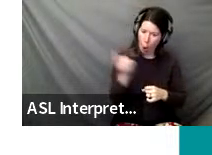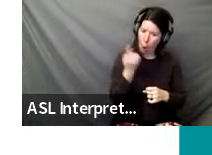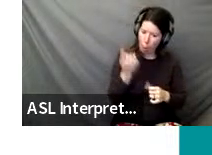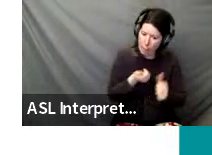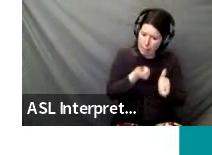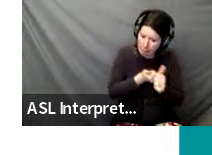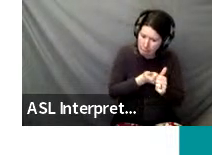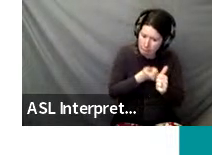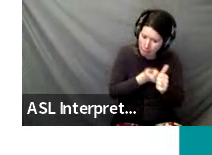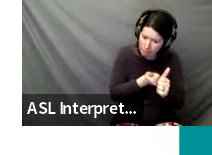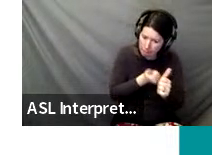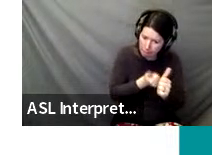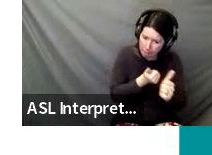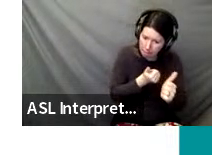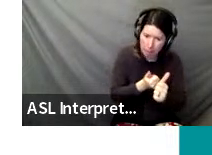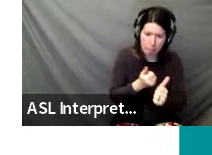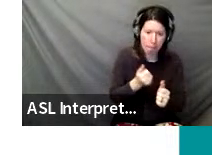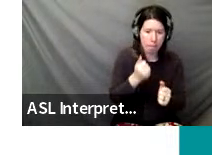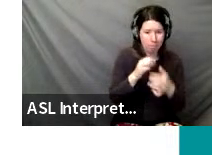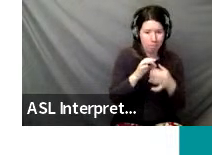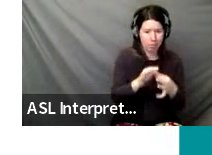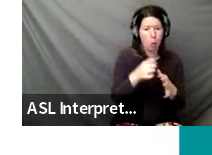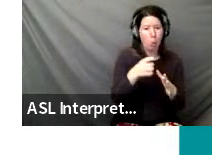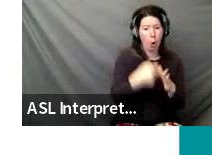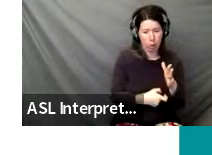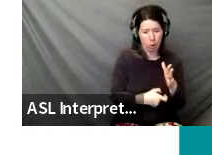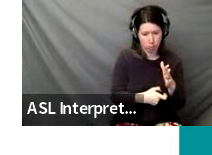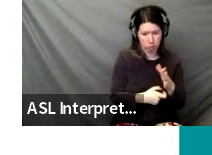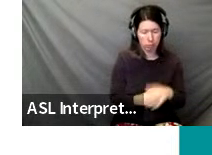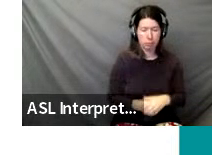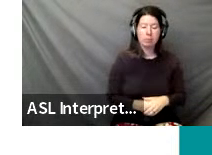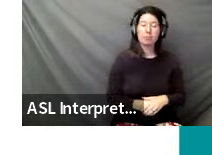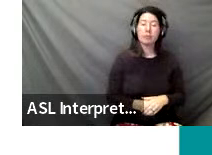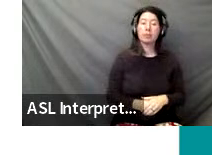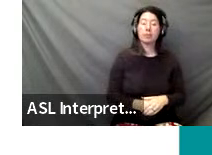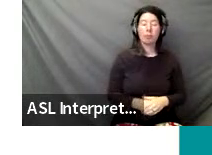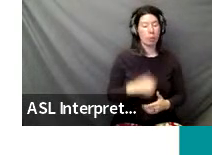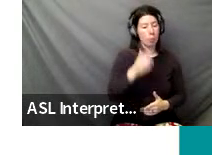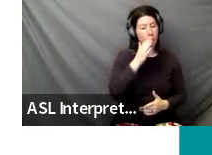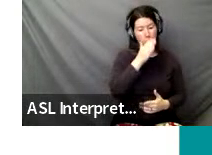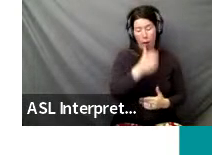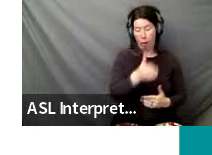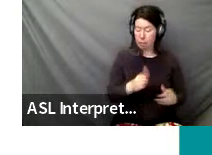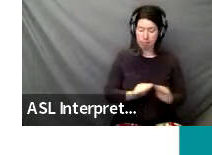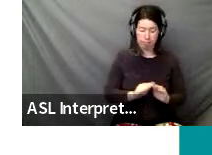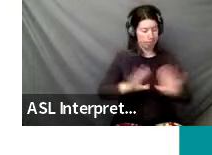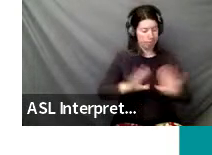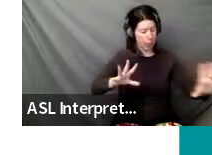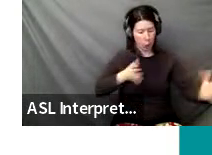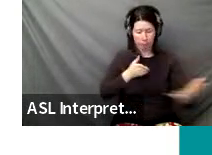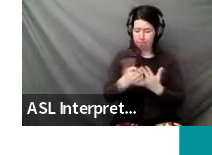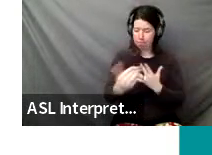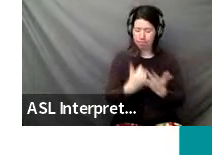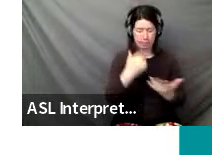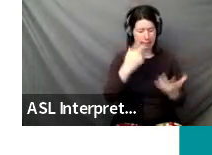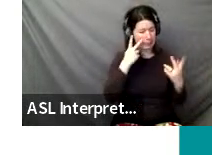that means to the cost estimate. We're going to be transparent and share that with this group as we're